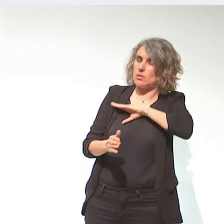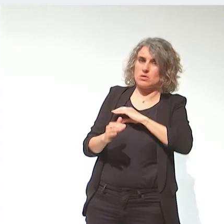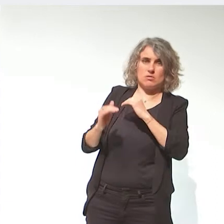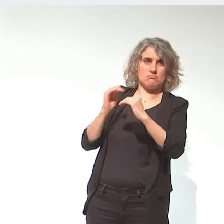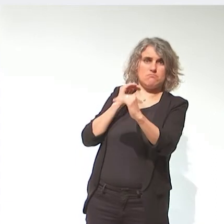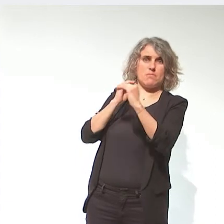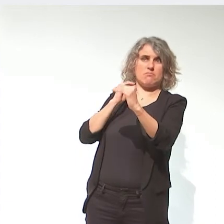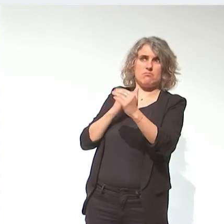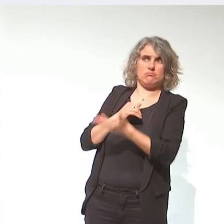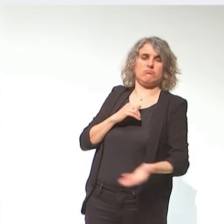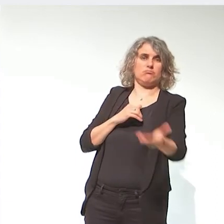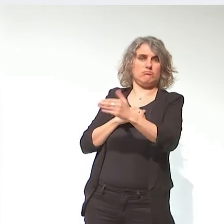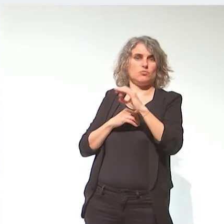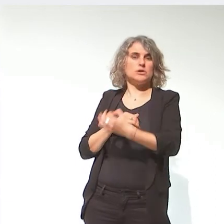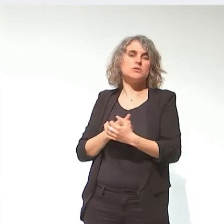and